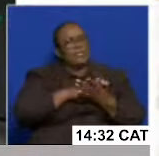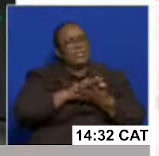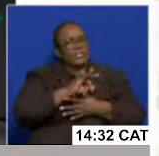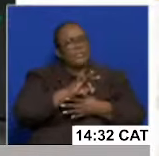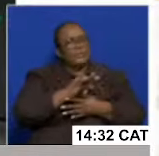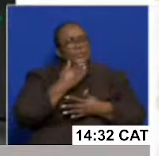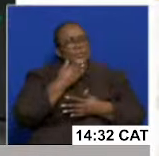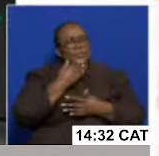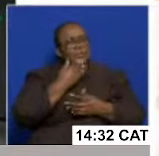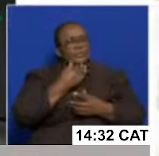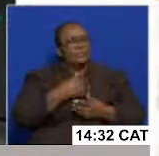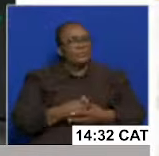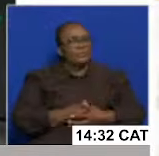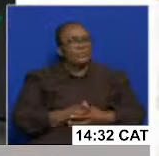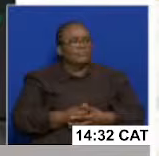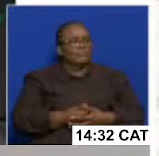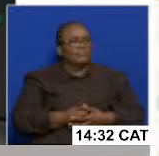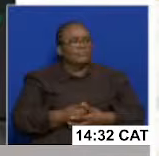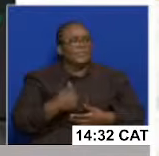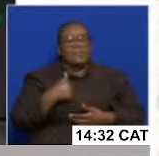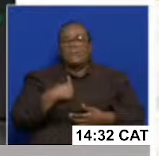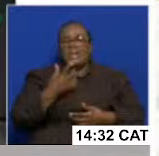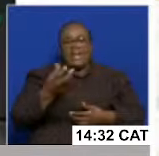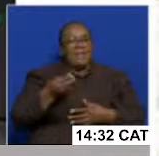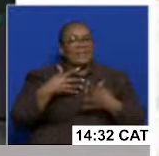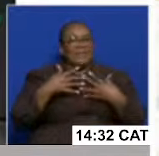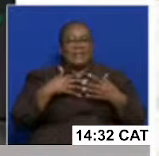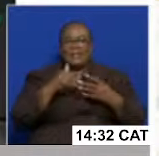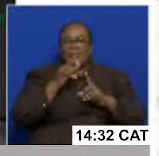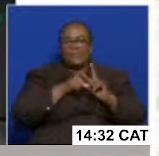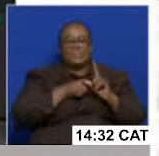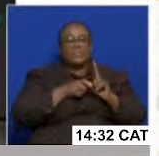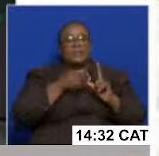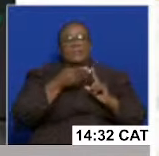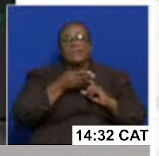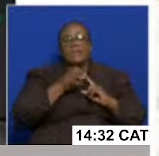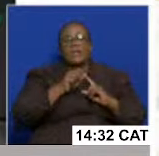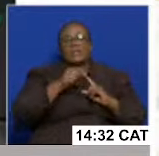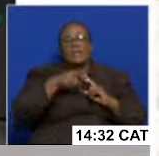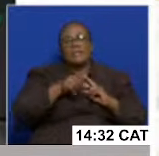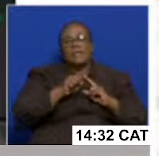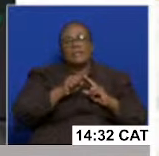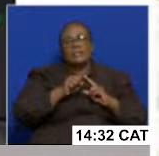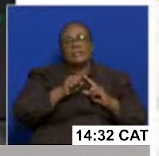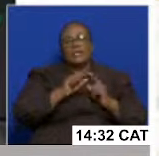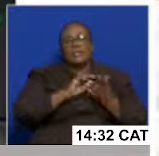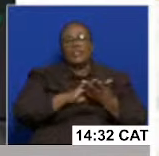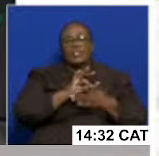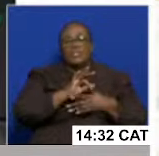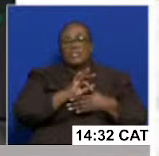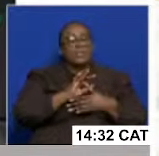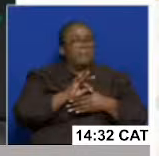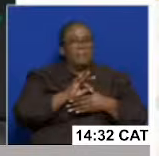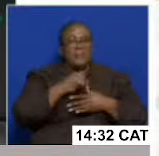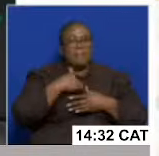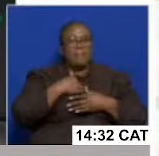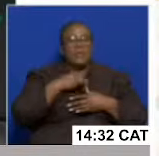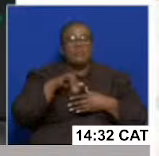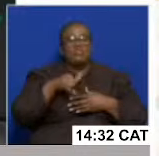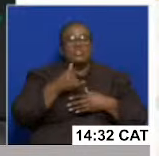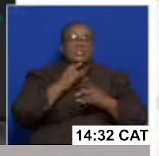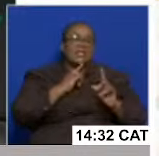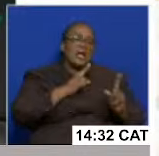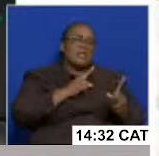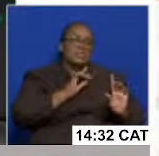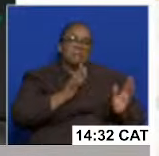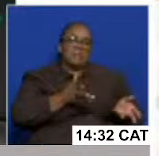I didn't have anyone at SAP 13 back then. I was just answering her. And so when you say you're going to